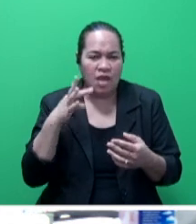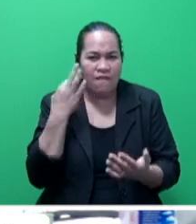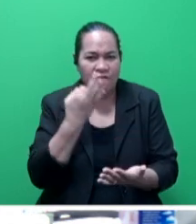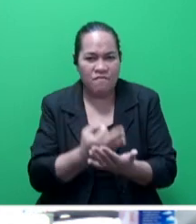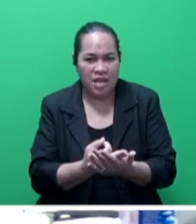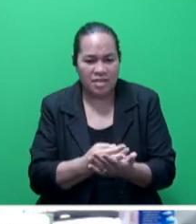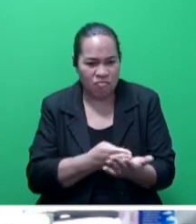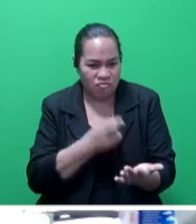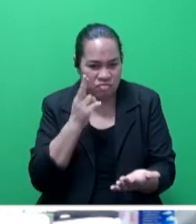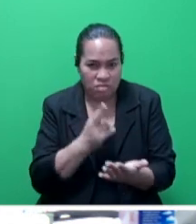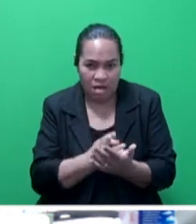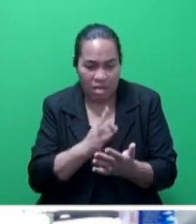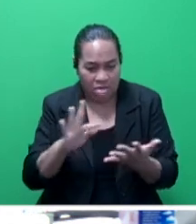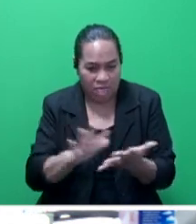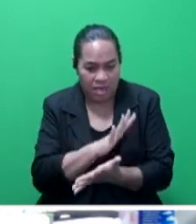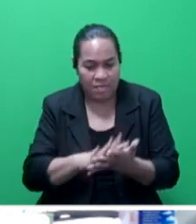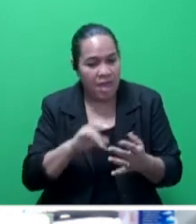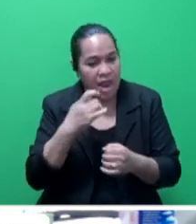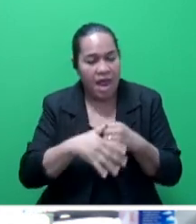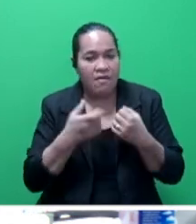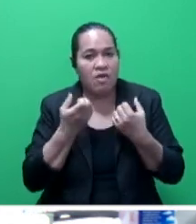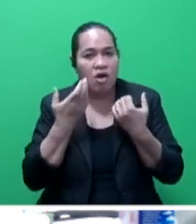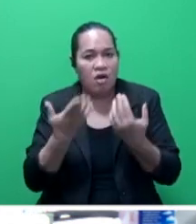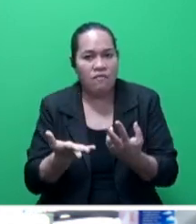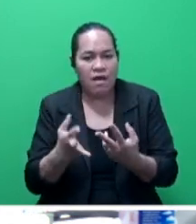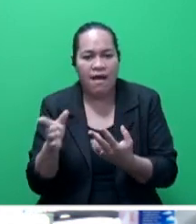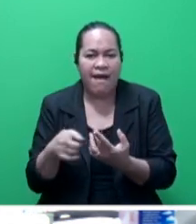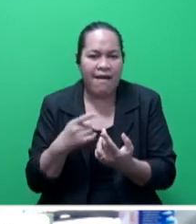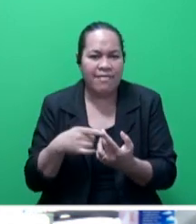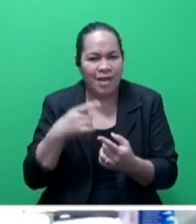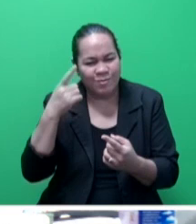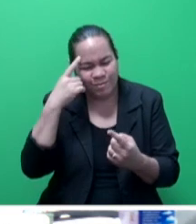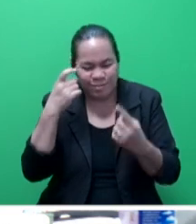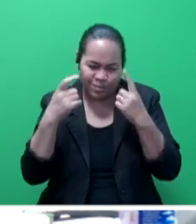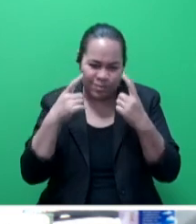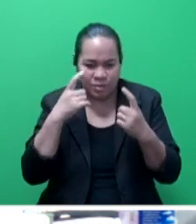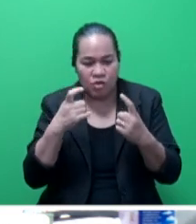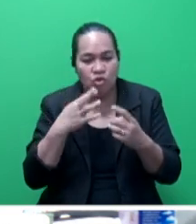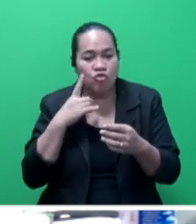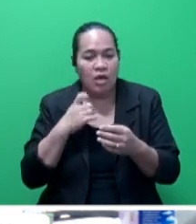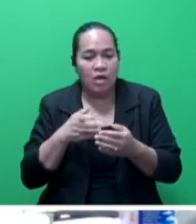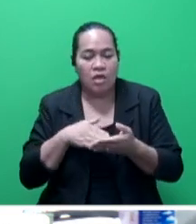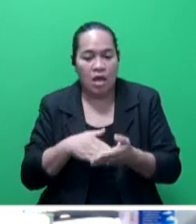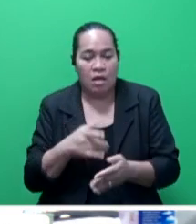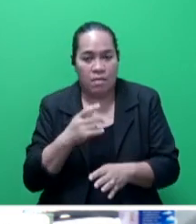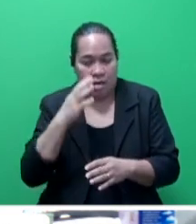without offering any alternatives to move the country forward. In my last